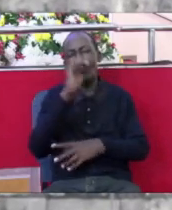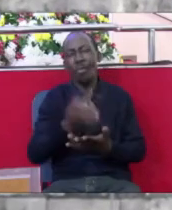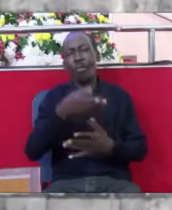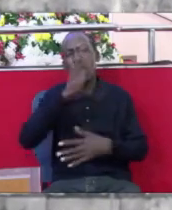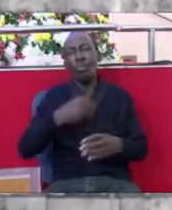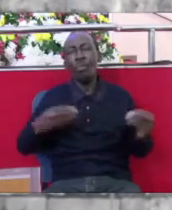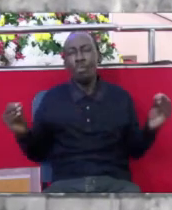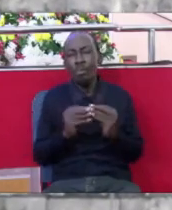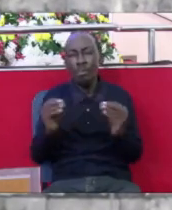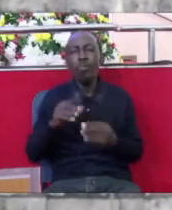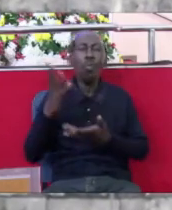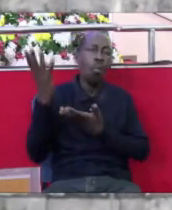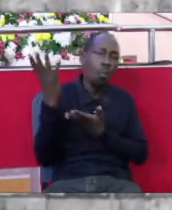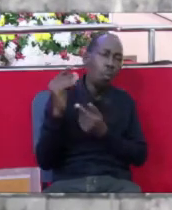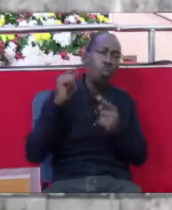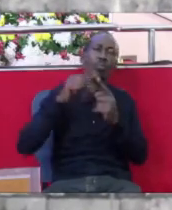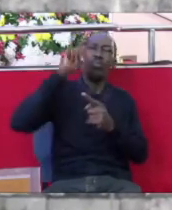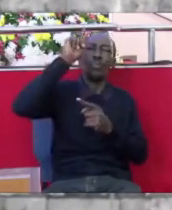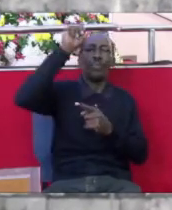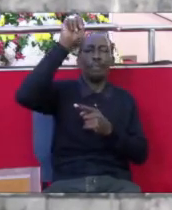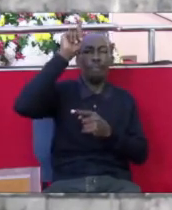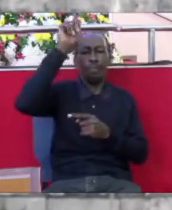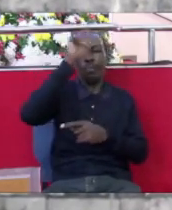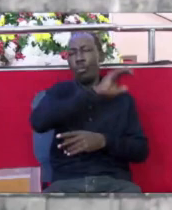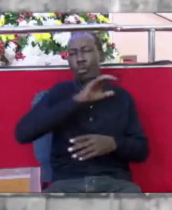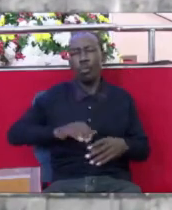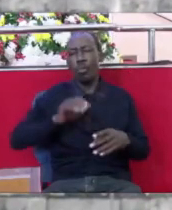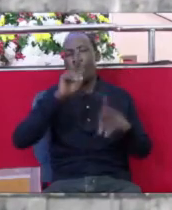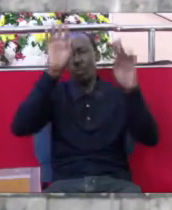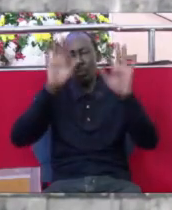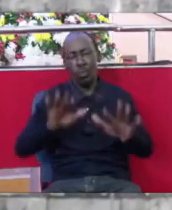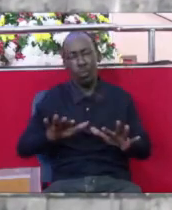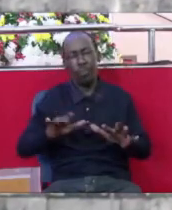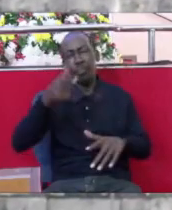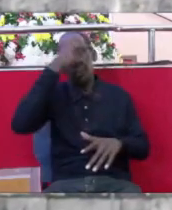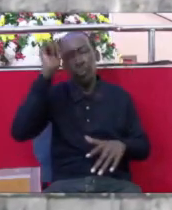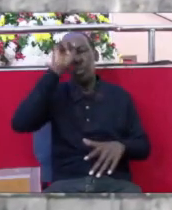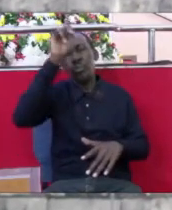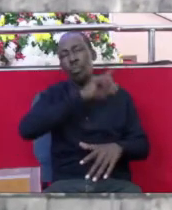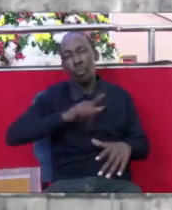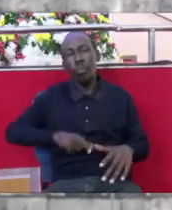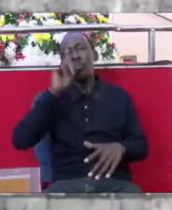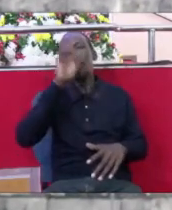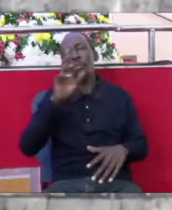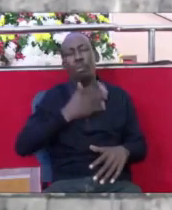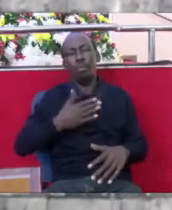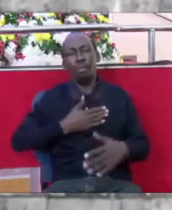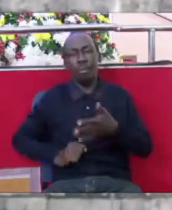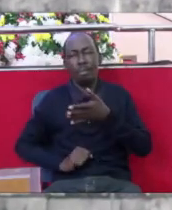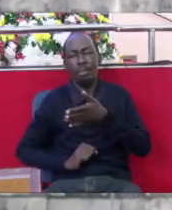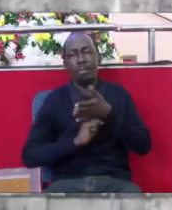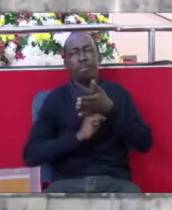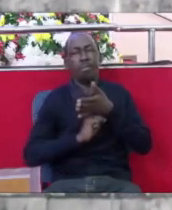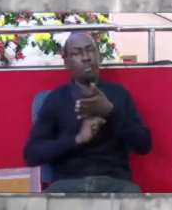Lord, we raise our hope to you, King of Glory. Sisi tunainua tumaini kwako leo, Bwana wetu. Because, Lord, you are our help, King of Glory. Kwa sababu wewe ni msaada